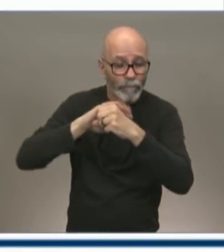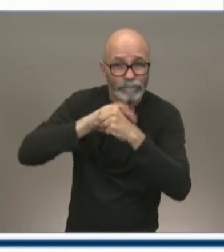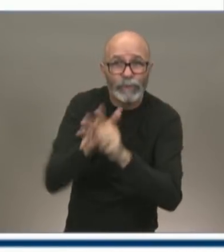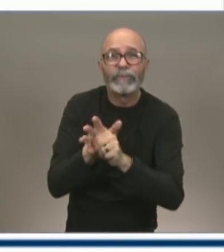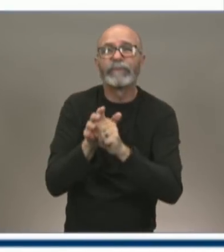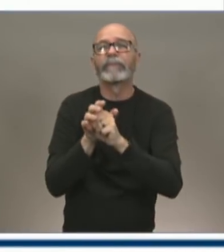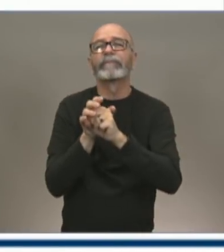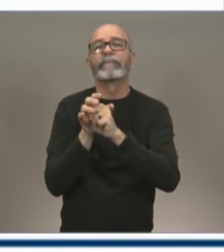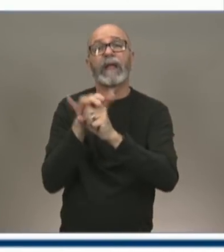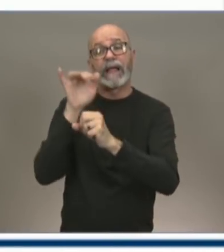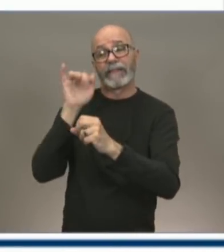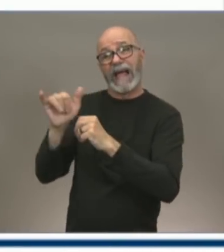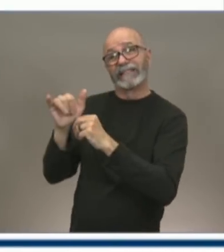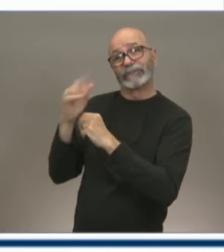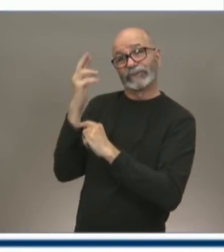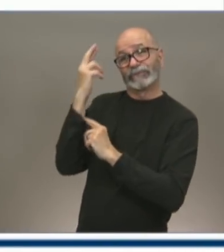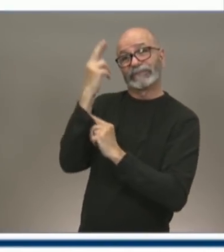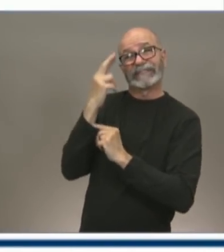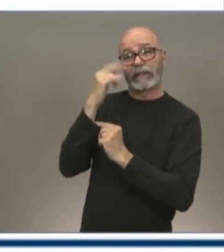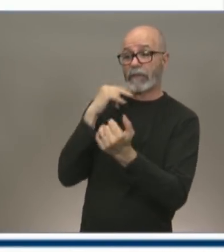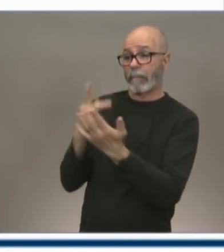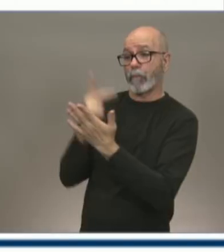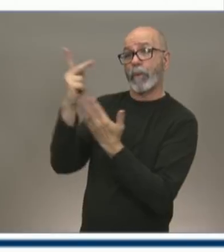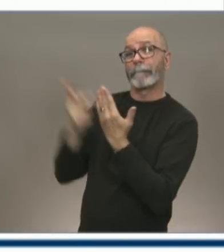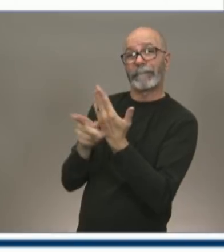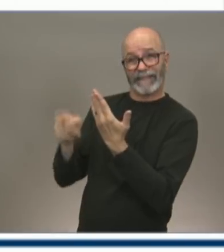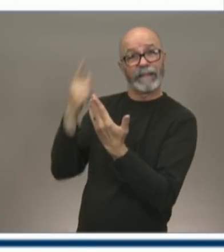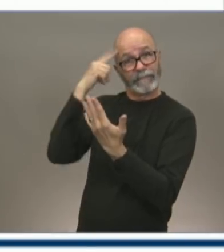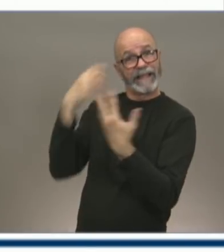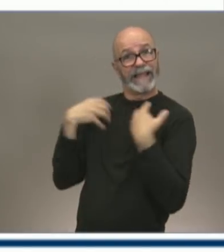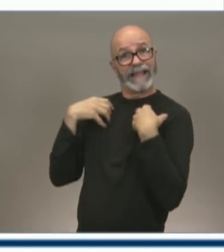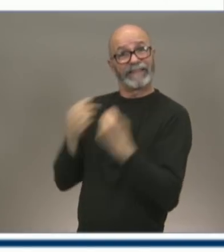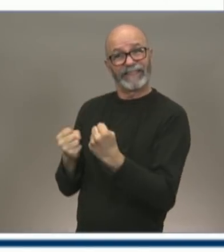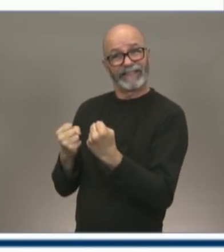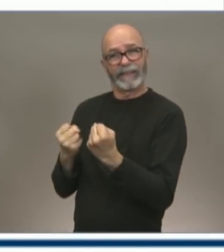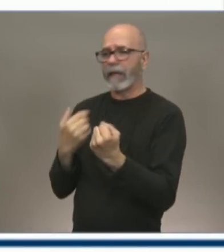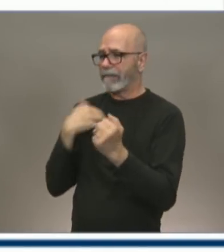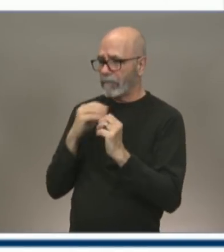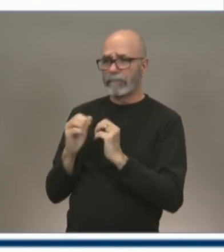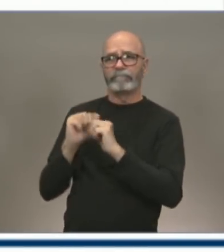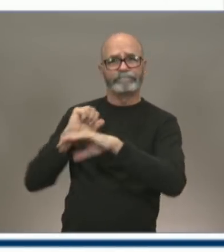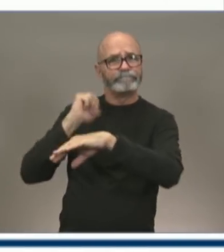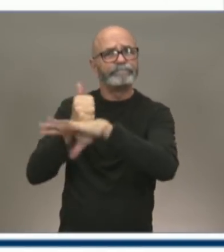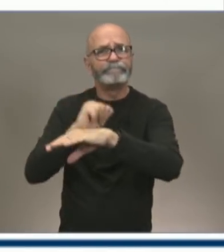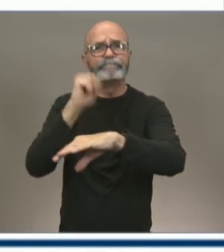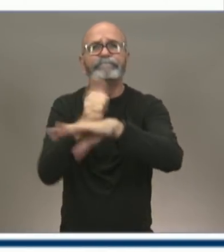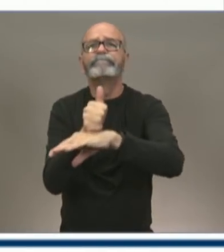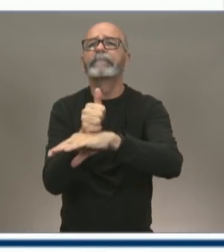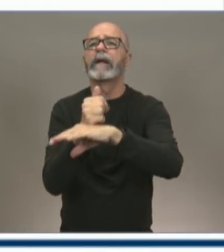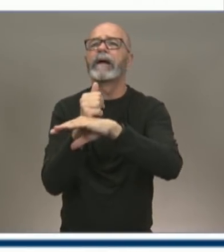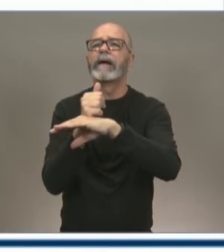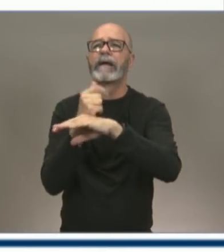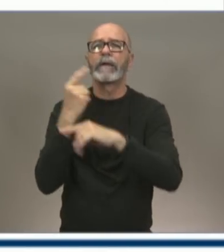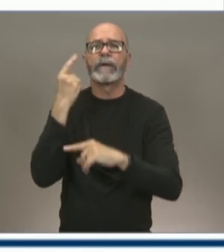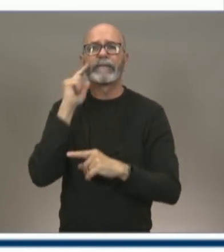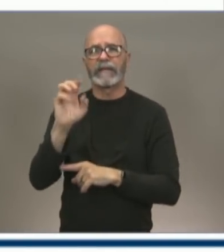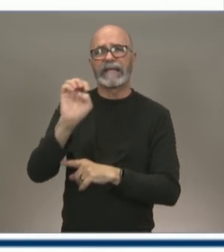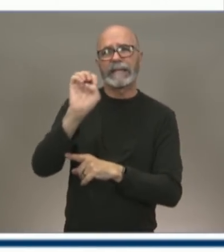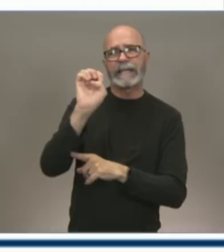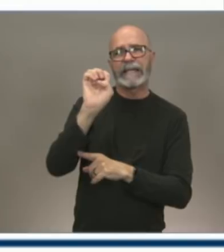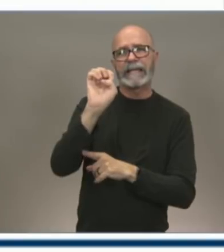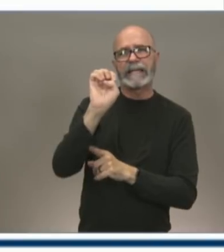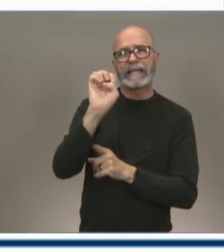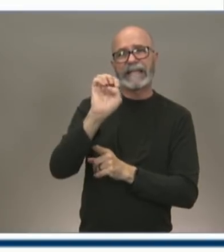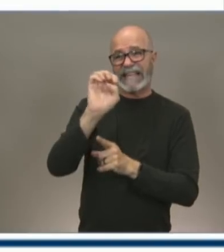accelerated the launch of several confidential mental health and addiction tools that are free of